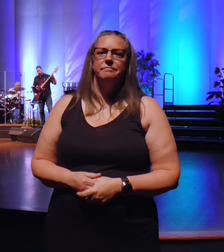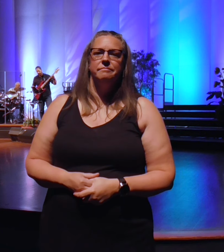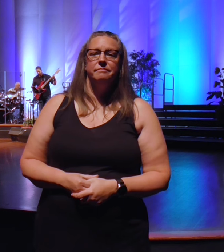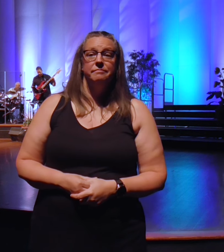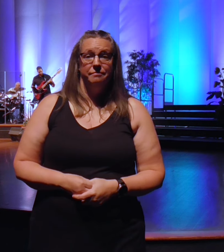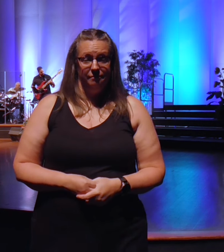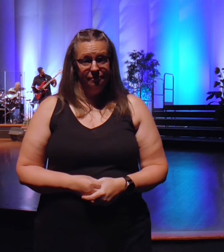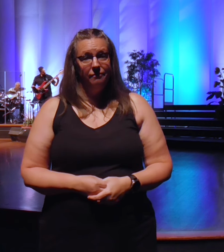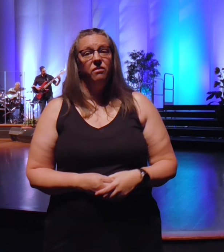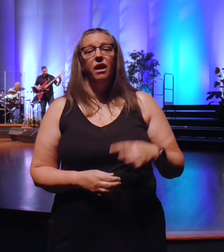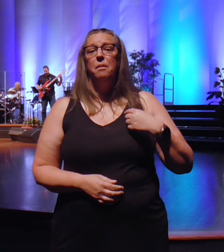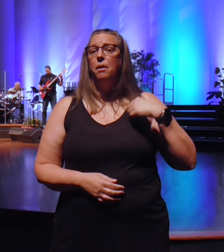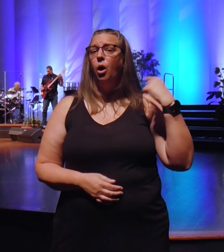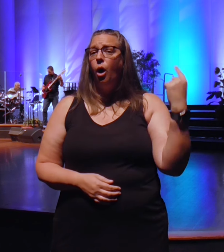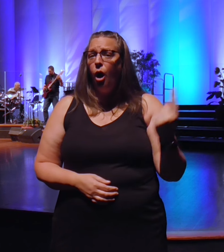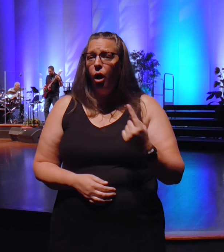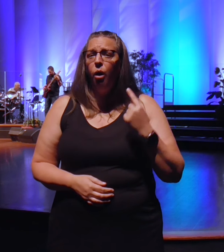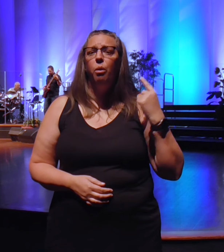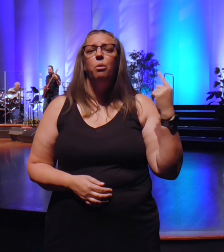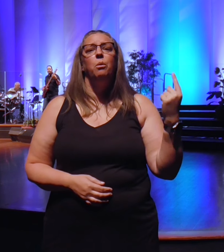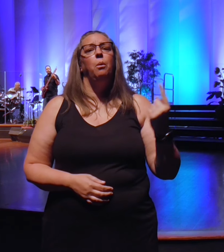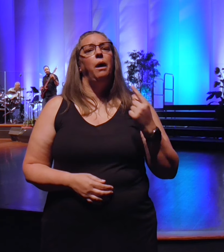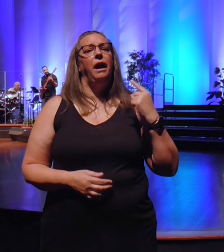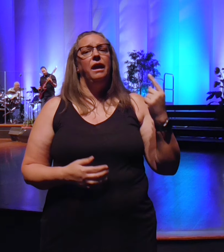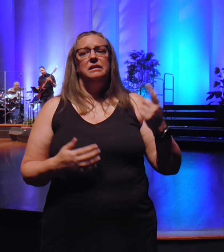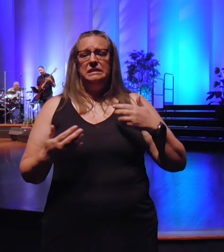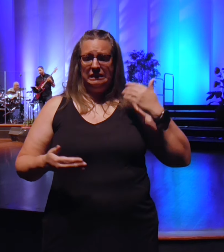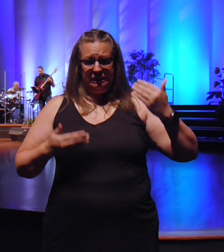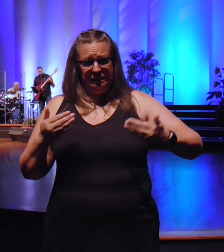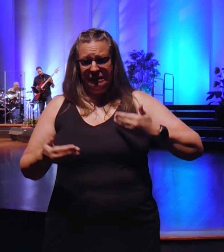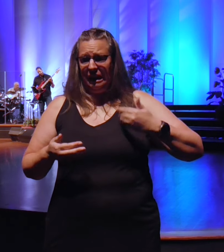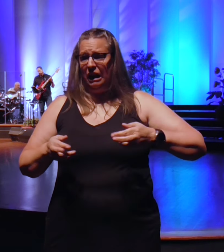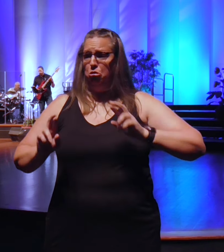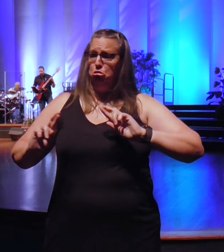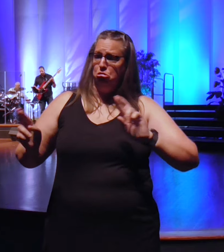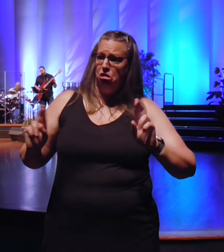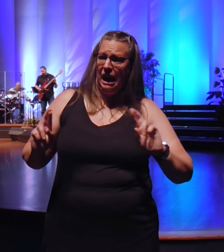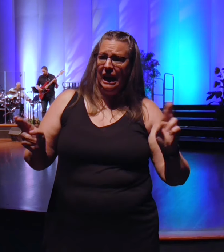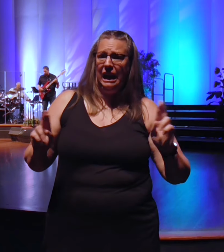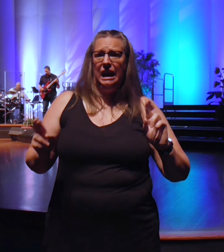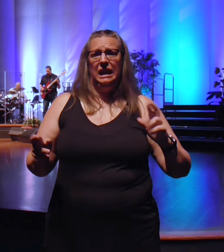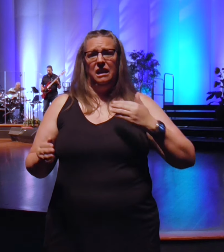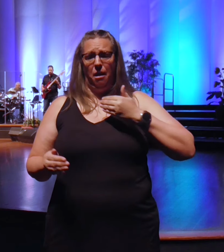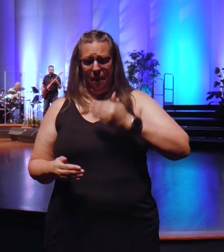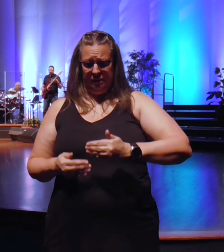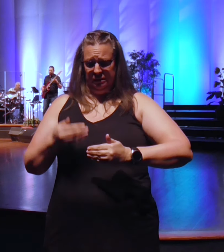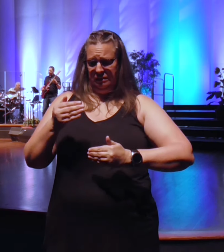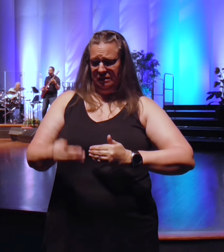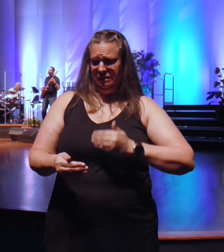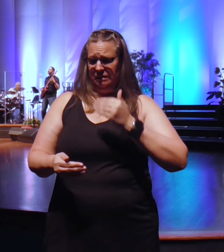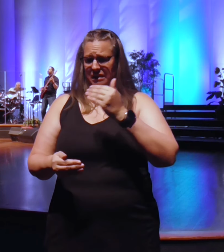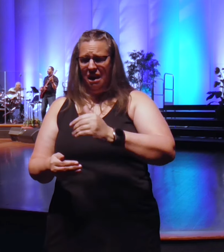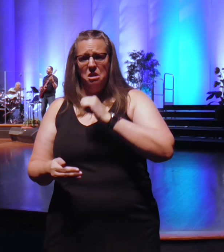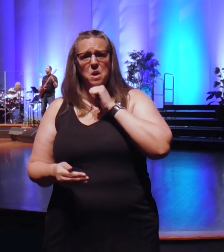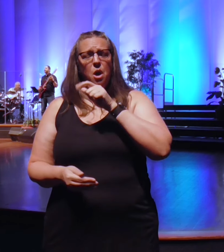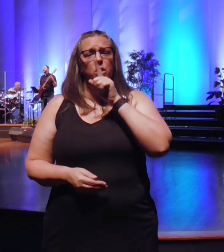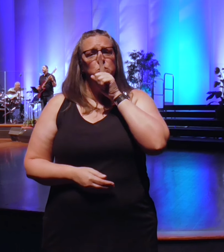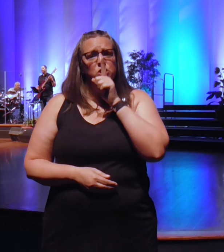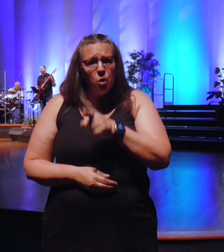Well, I'm always getting ready on steps that are so